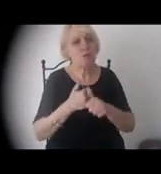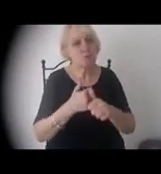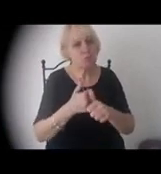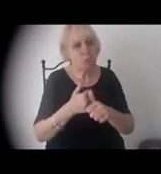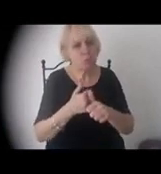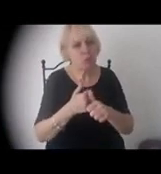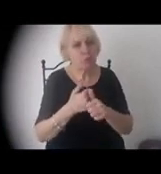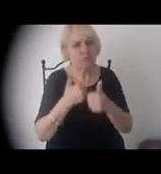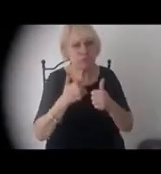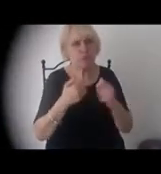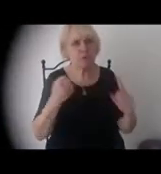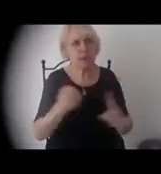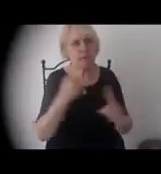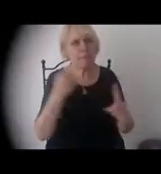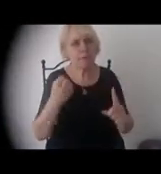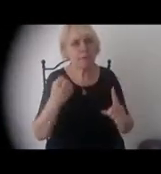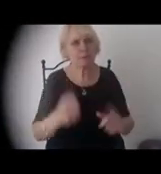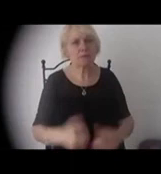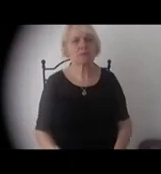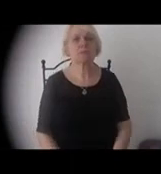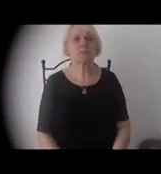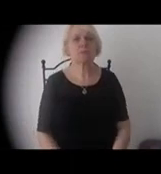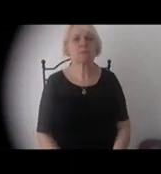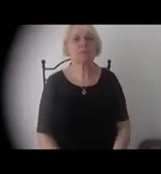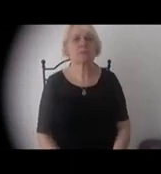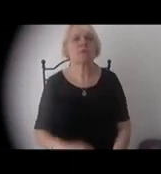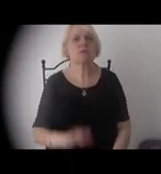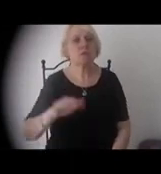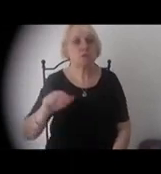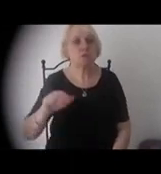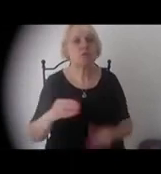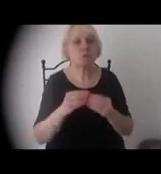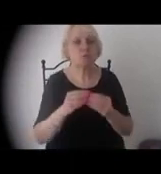young people with social and emotional mental health issues.